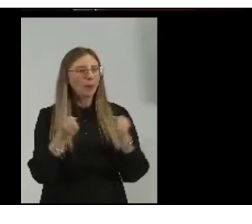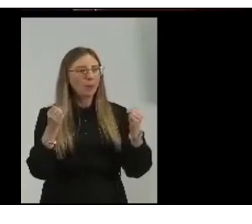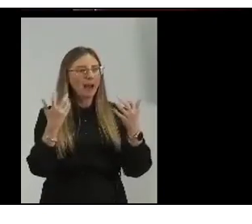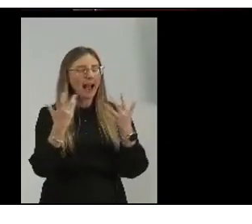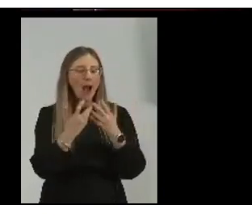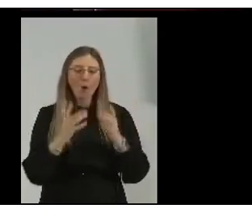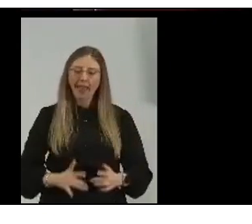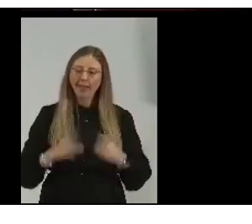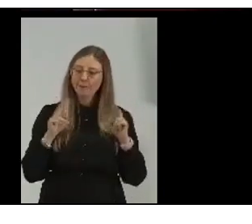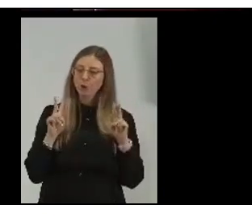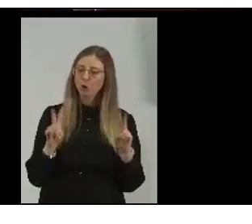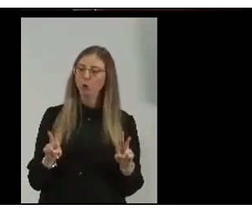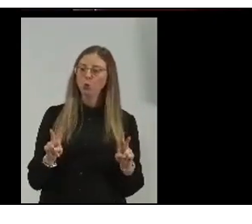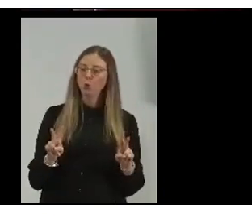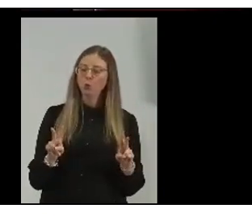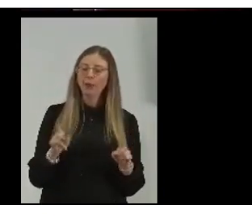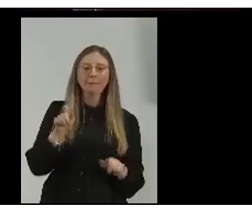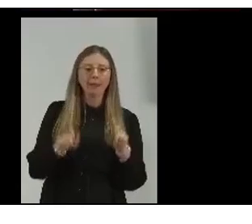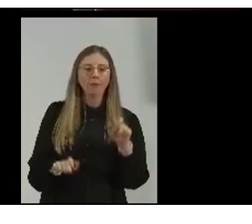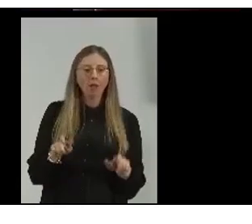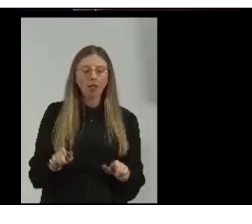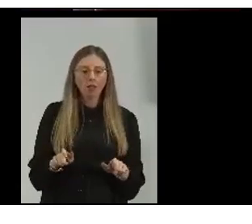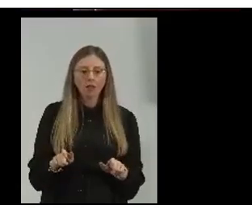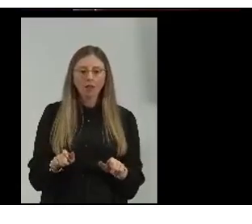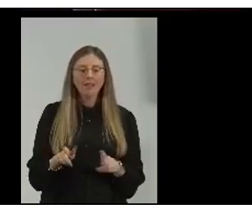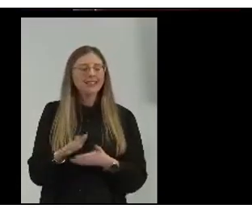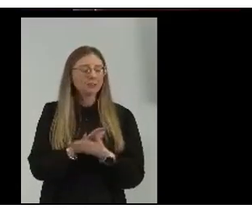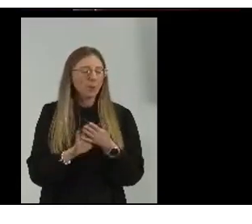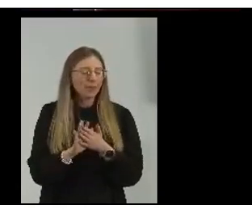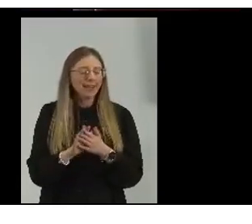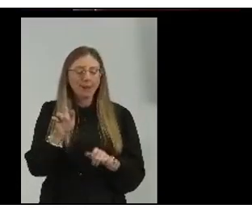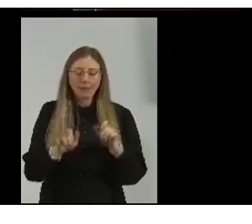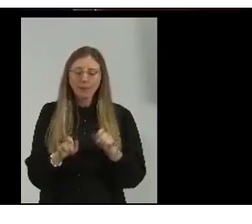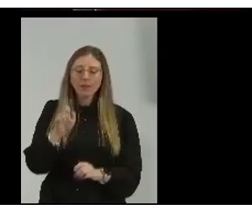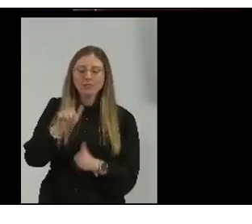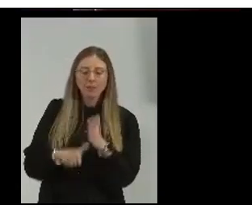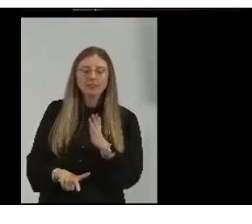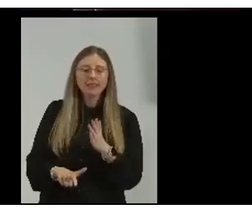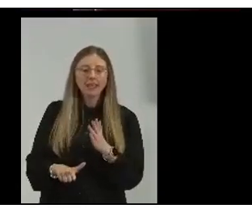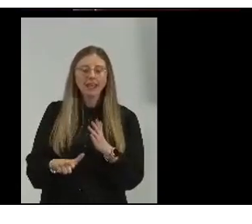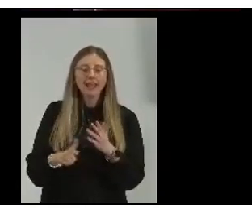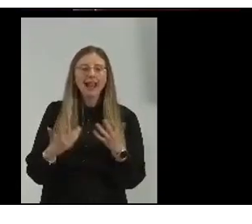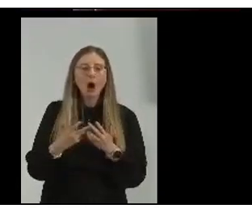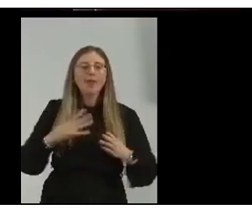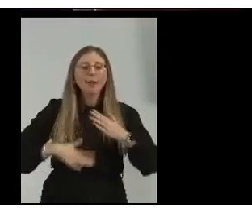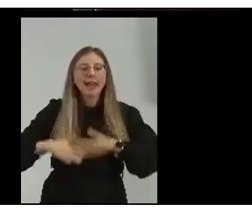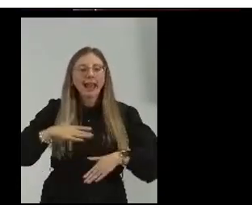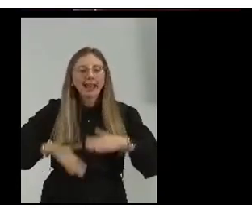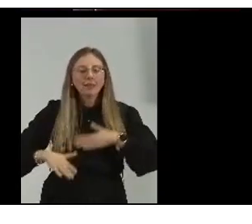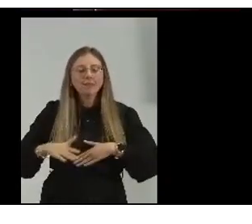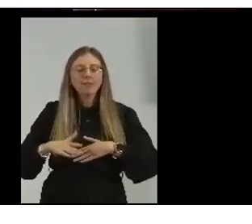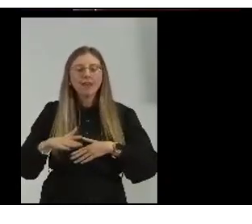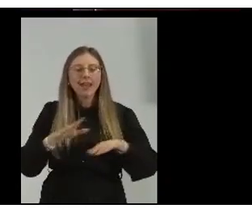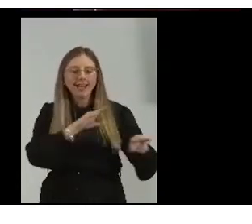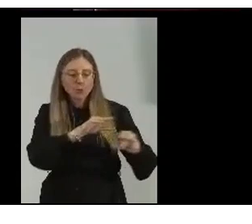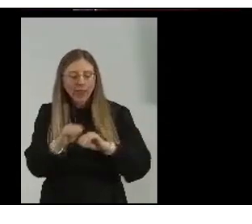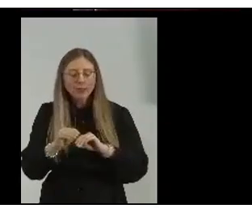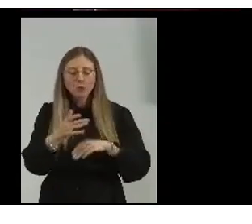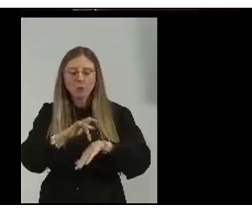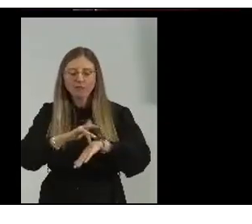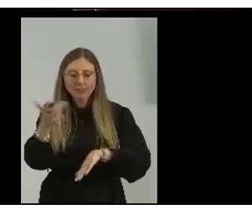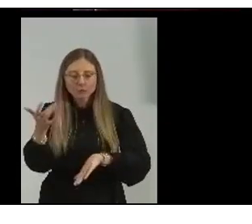how people with disability can behave in like a different social settings, like educational or professional